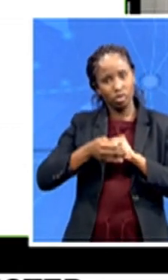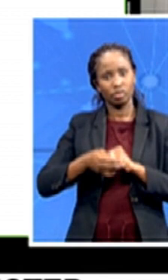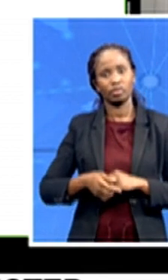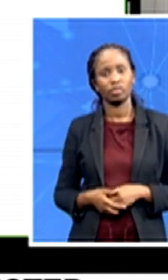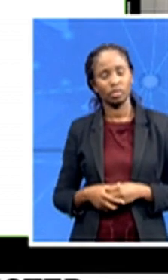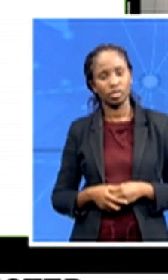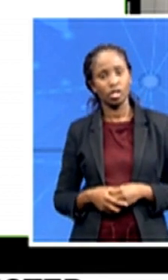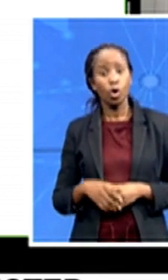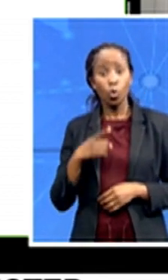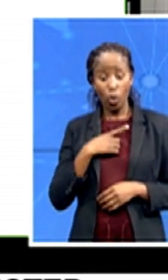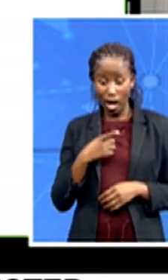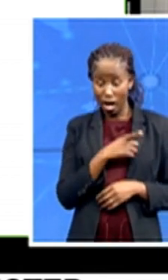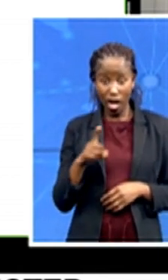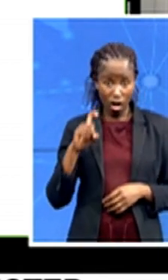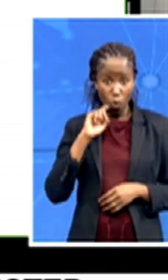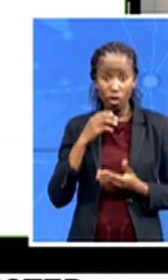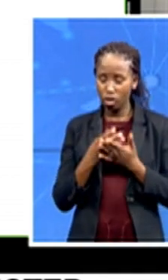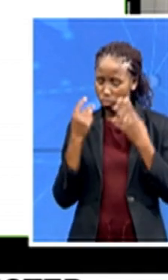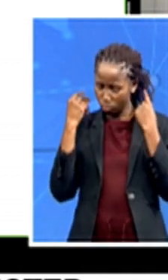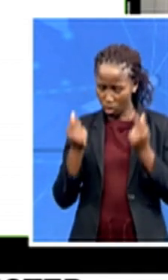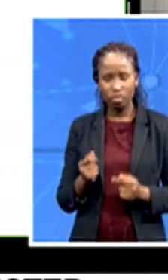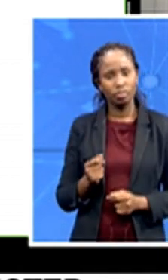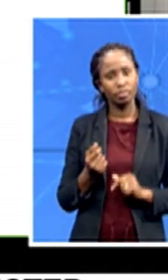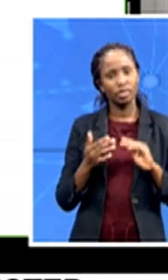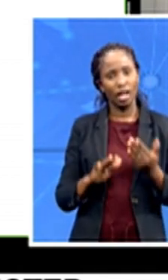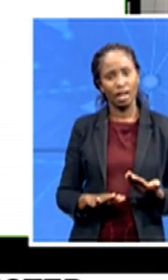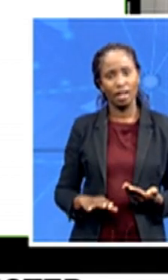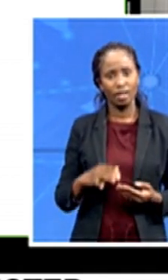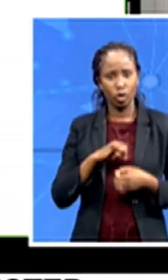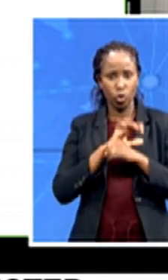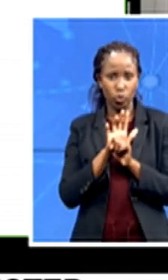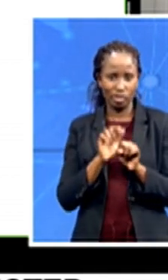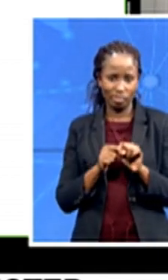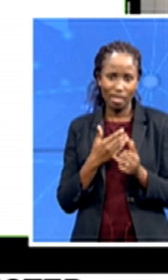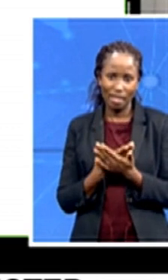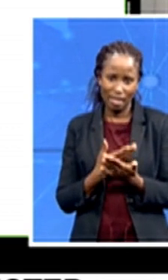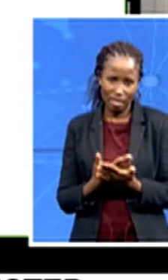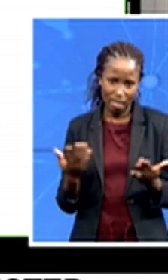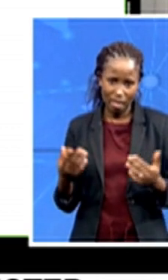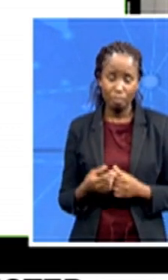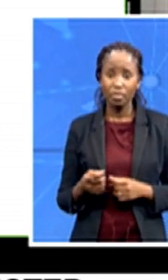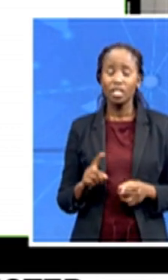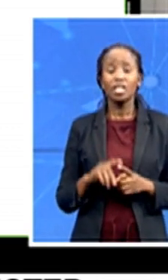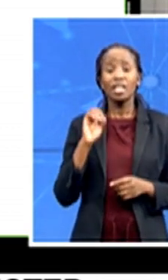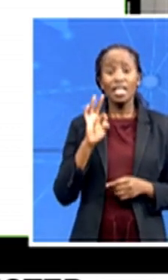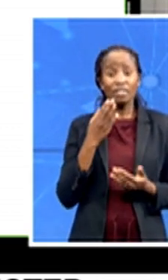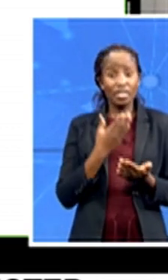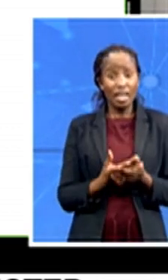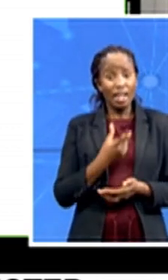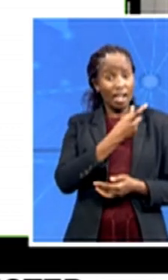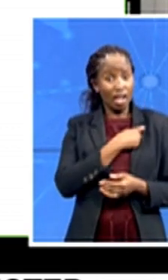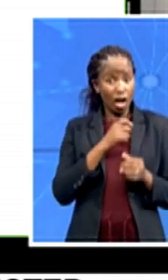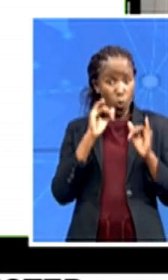from COVID-19. So if they are vaccinated in time, the vaccination can protect